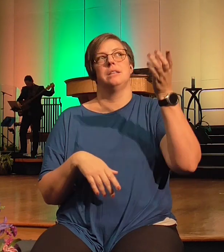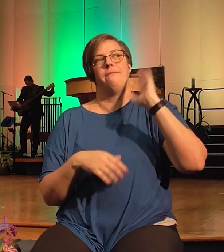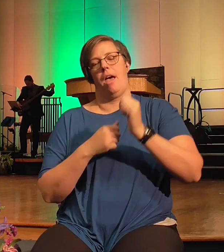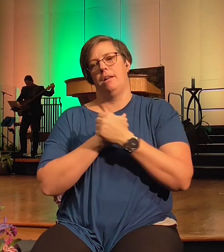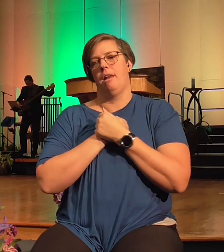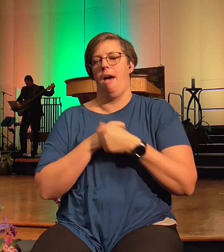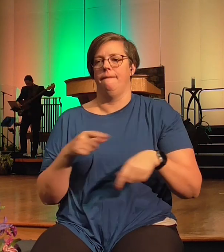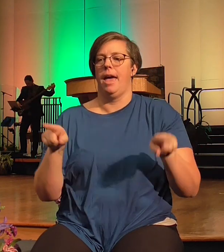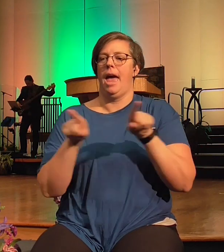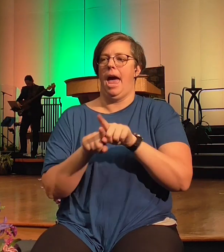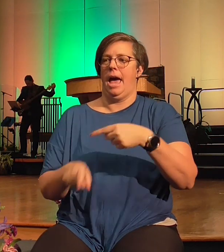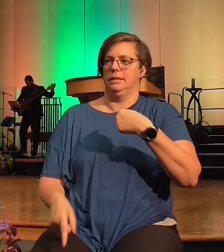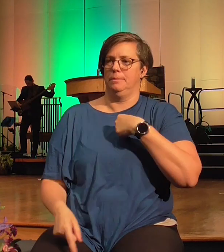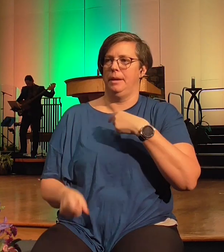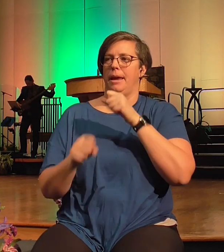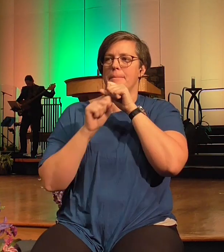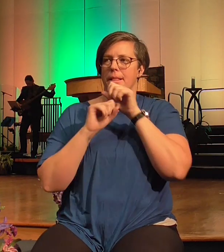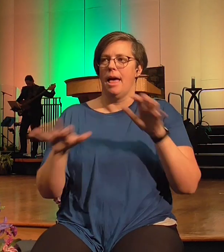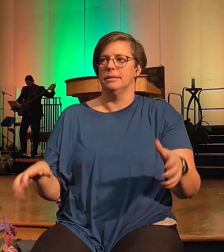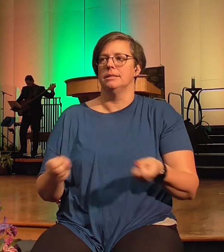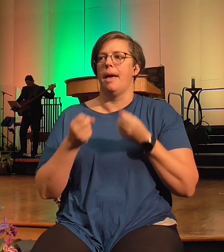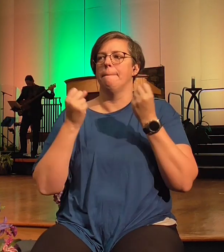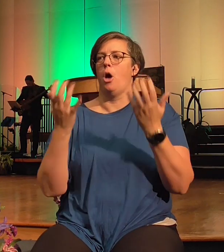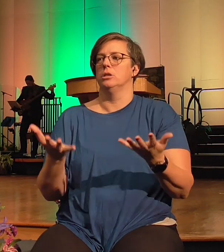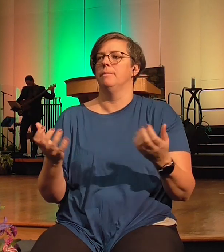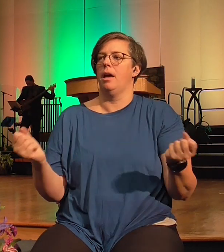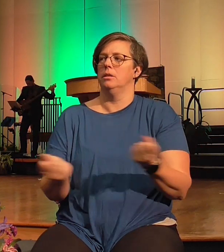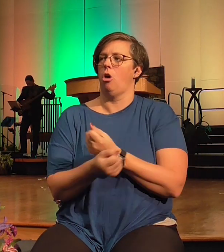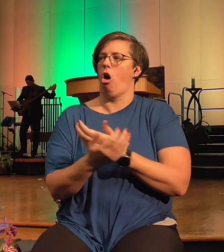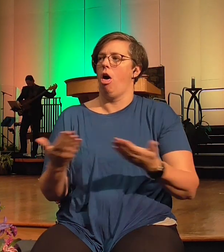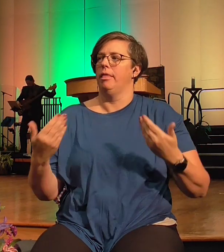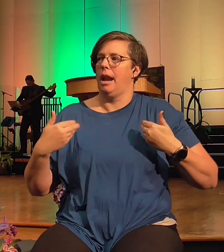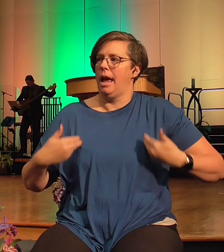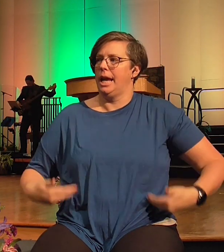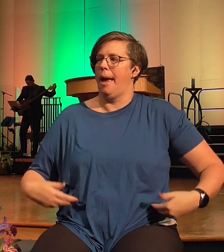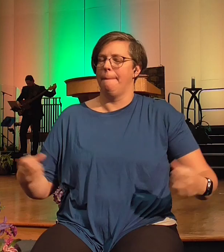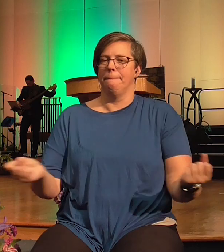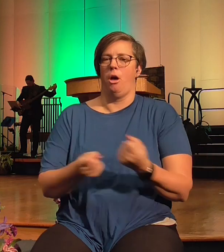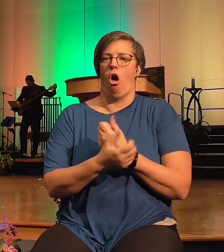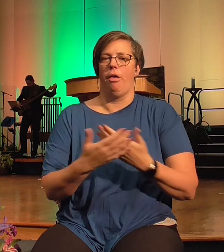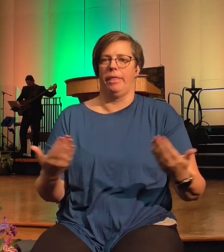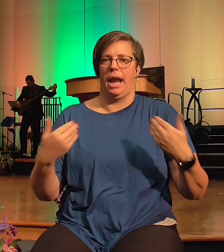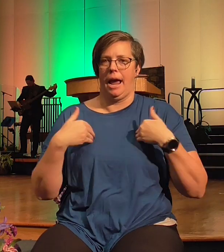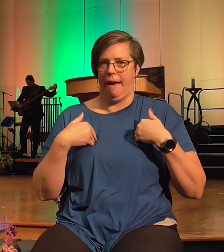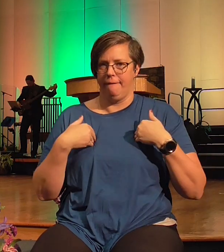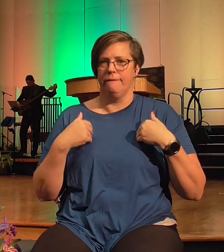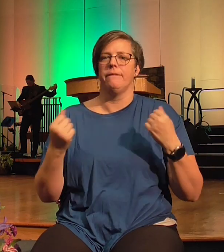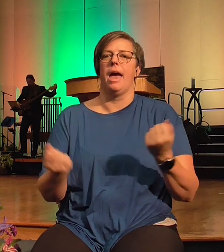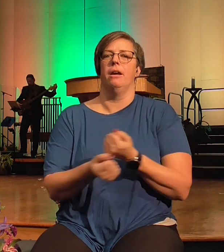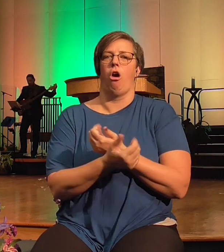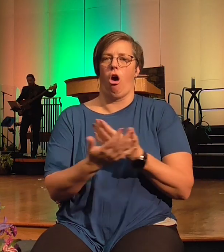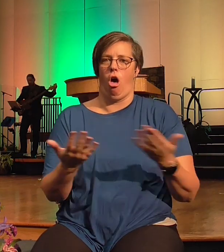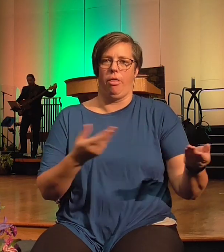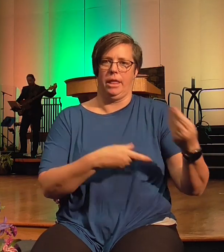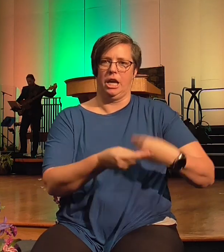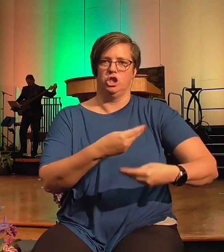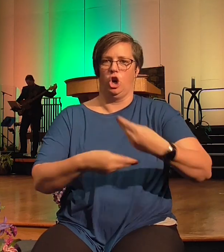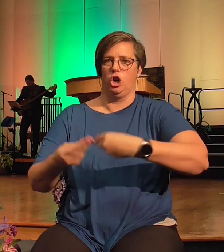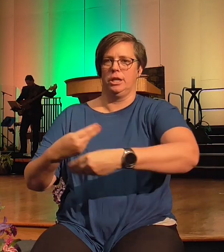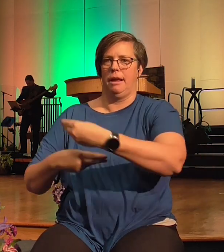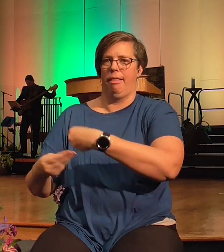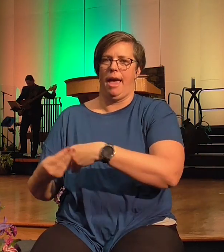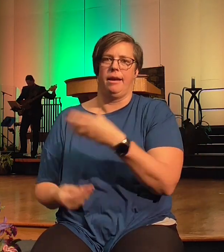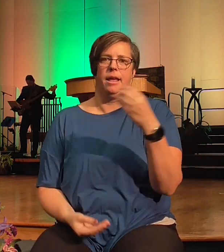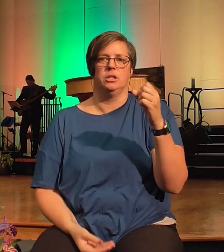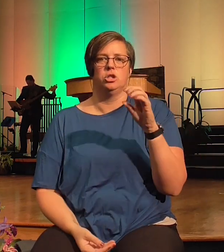as me blesses and multiplies all that I am, all that I have, and all that I circulate. And so